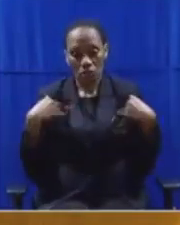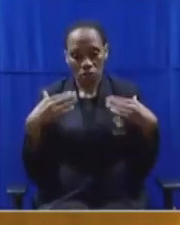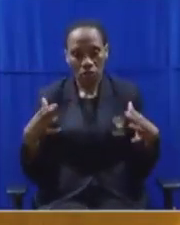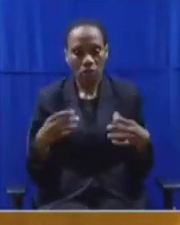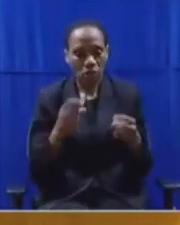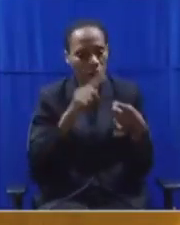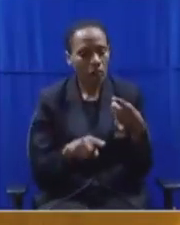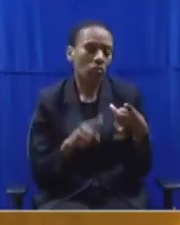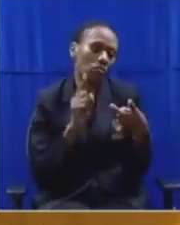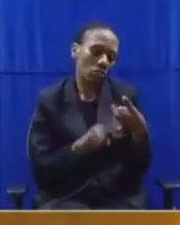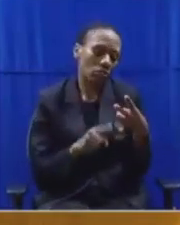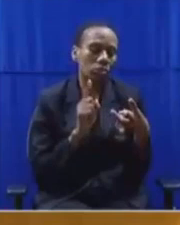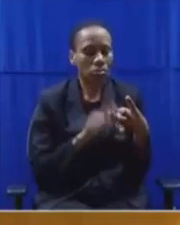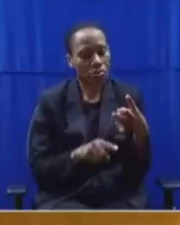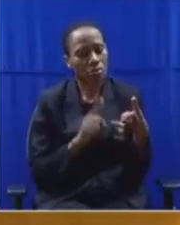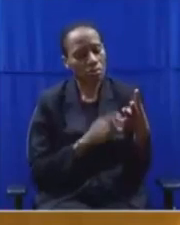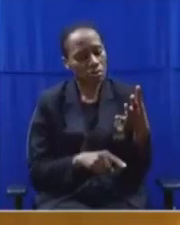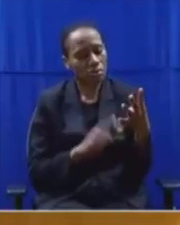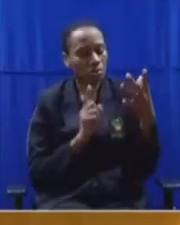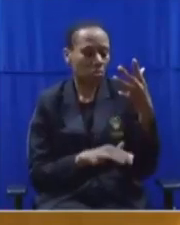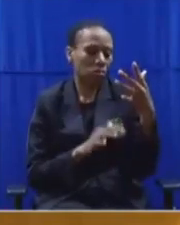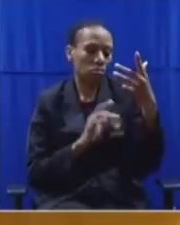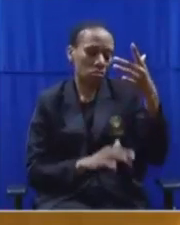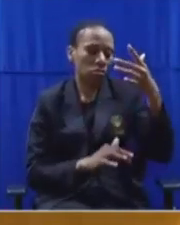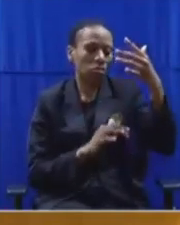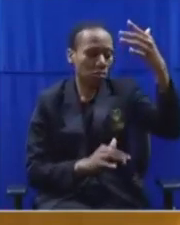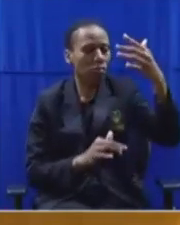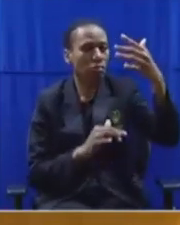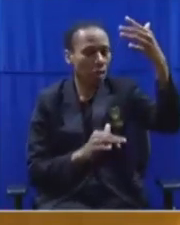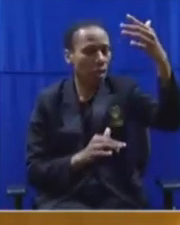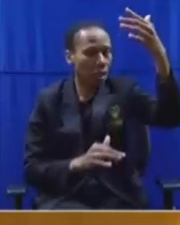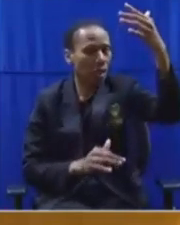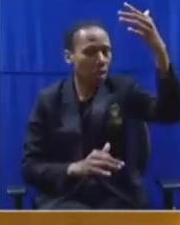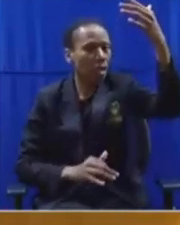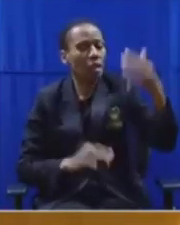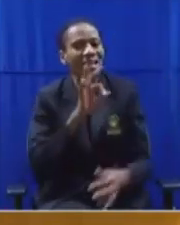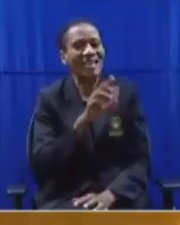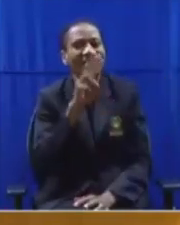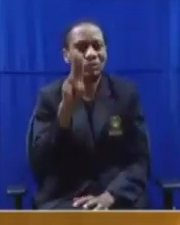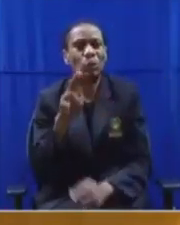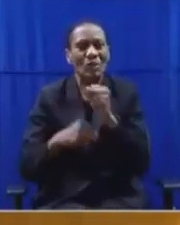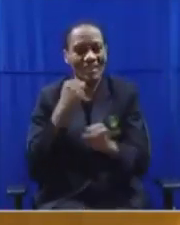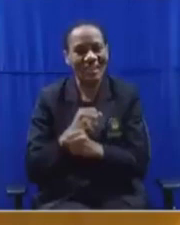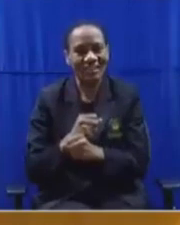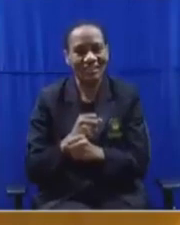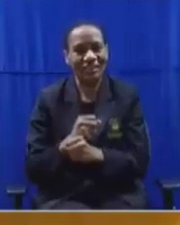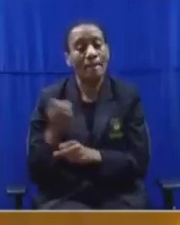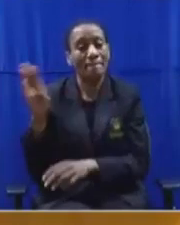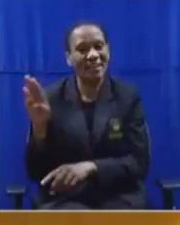counting the seconds now, it would take you over 32 years to count to 1 billion. Let that sink